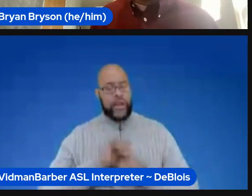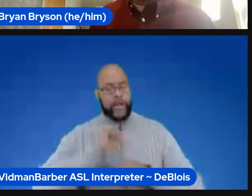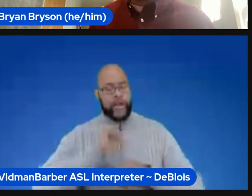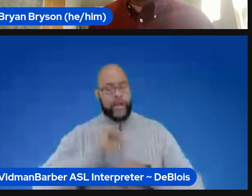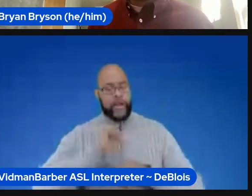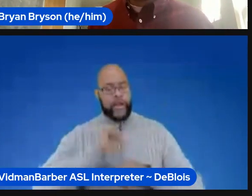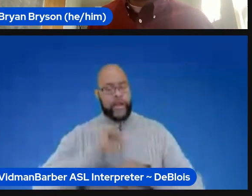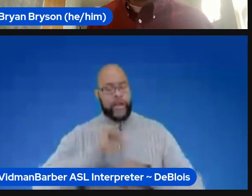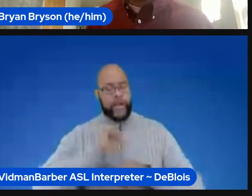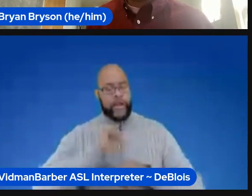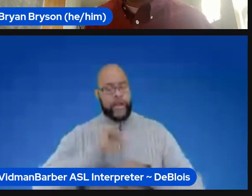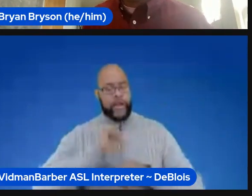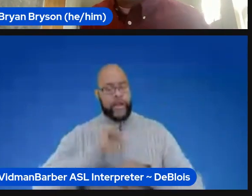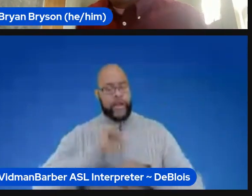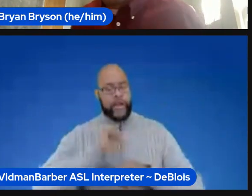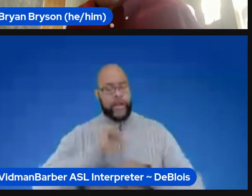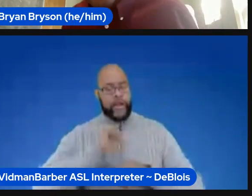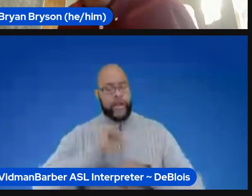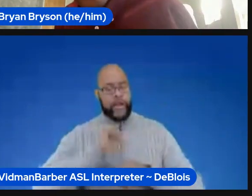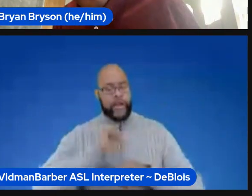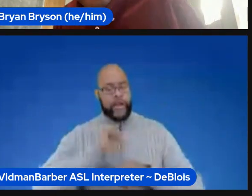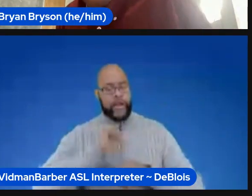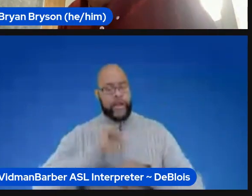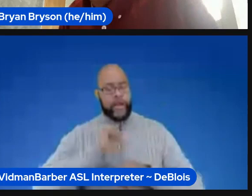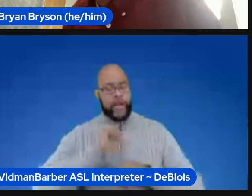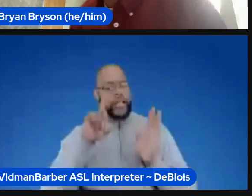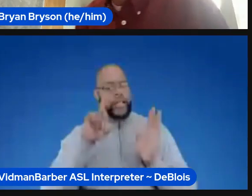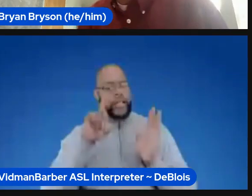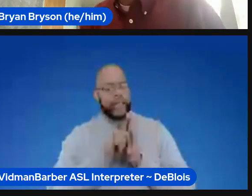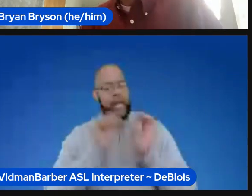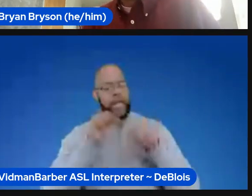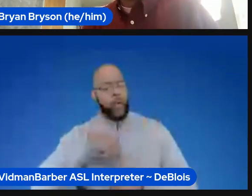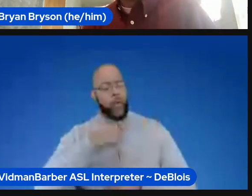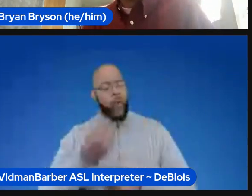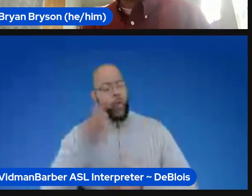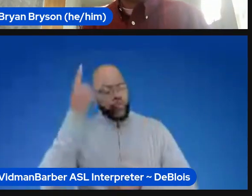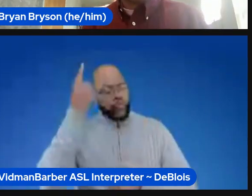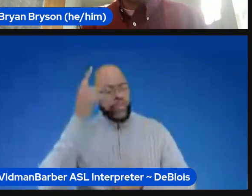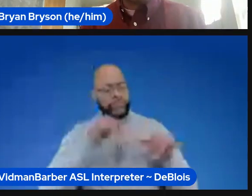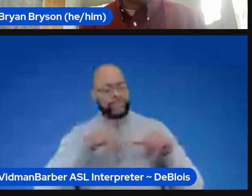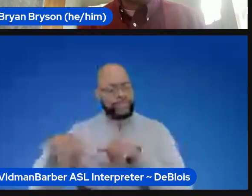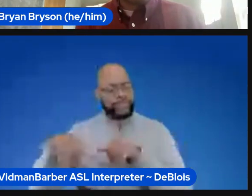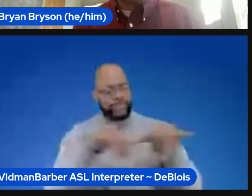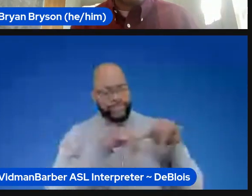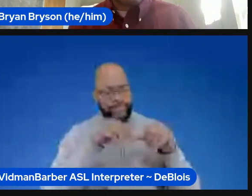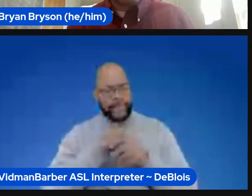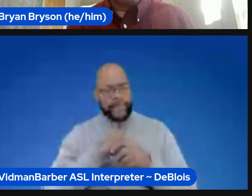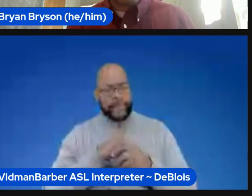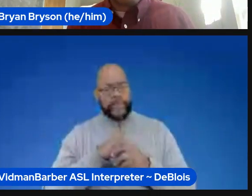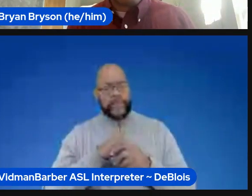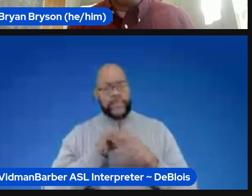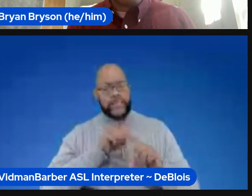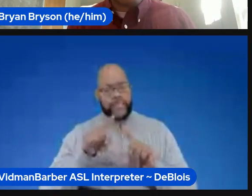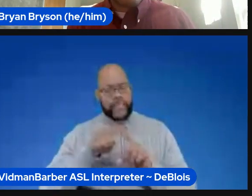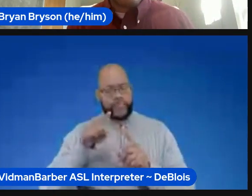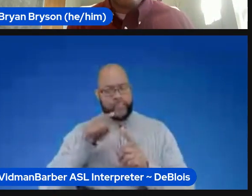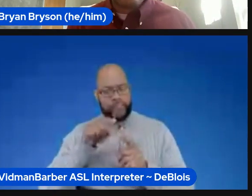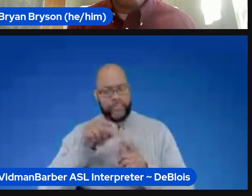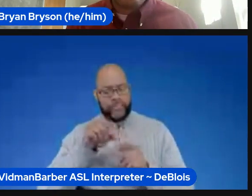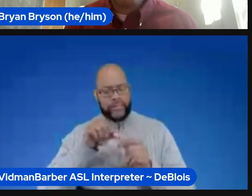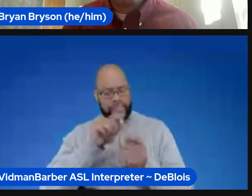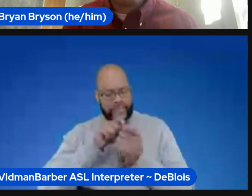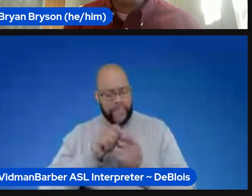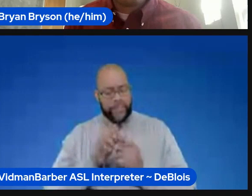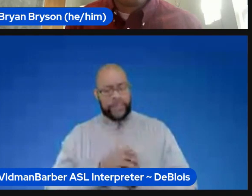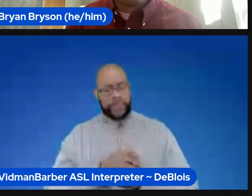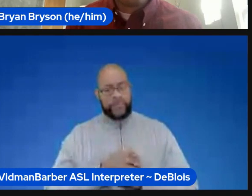at longitudinal data to identify, can we understand heterogeneity in asthma and allergic diseases?